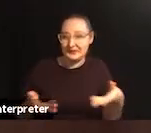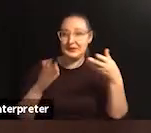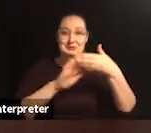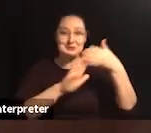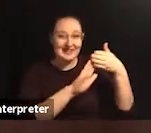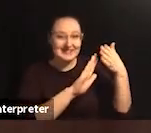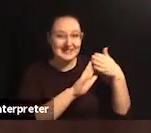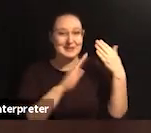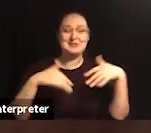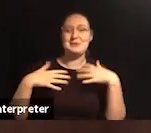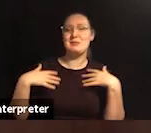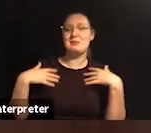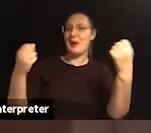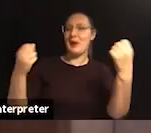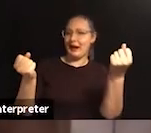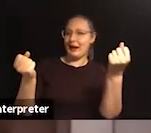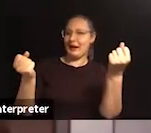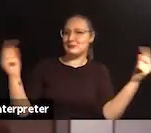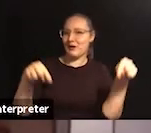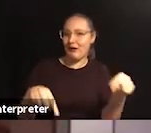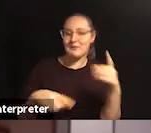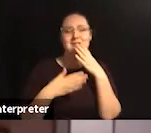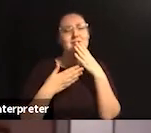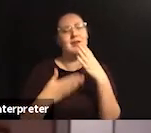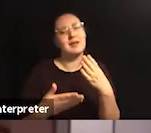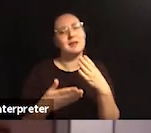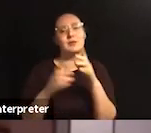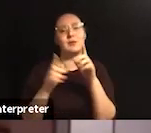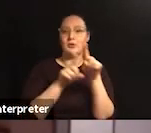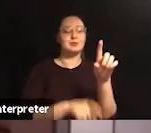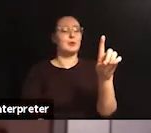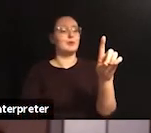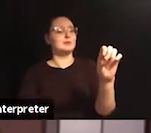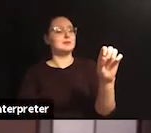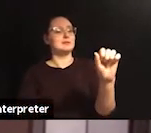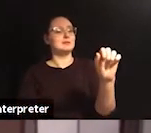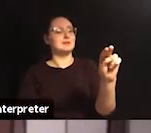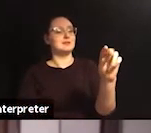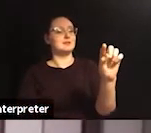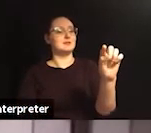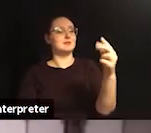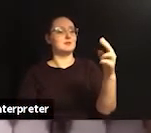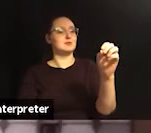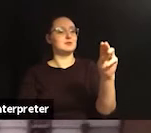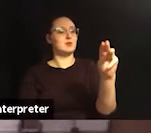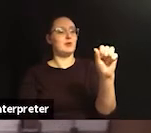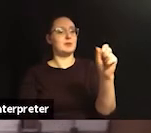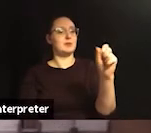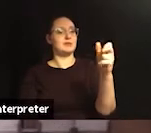and courageous to come out and do it, so thank you. And also to Dean Thomason and everybody at St. Mark's for making this